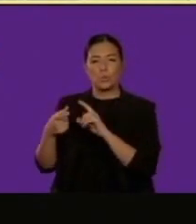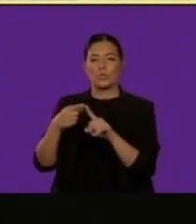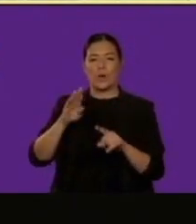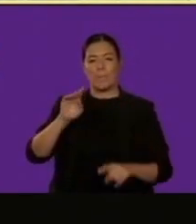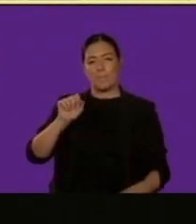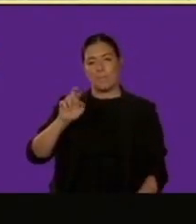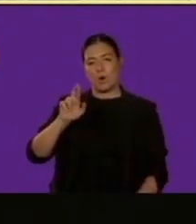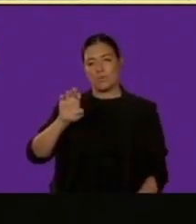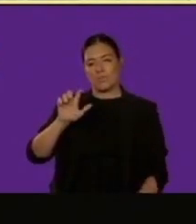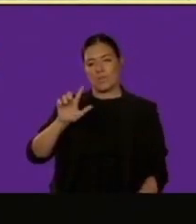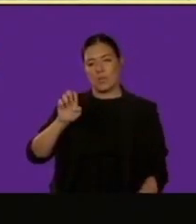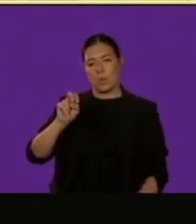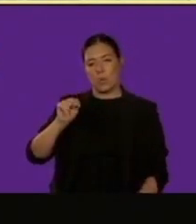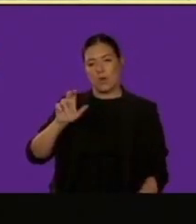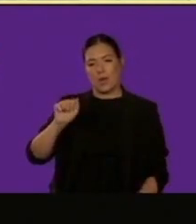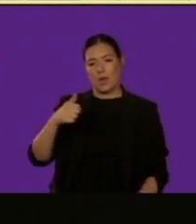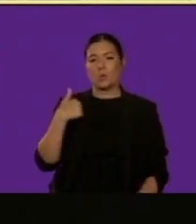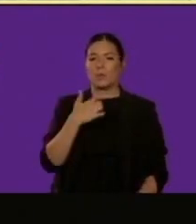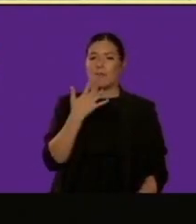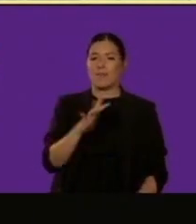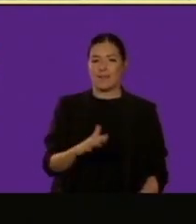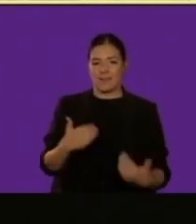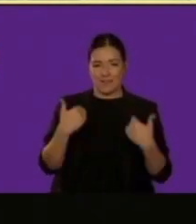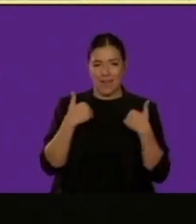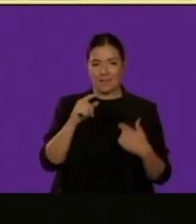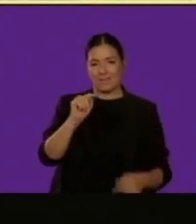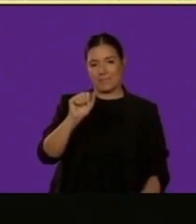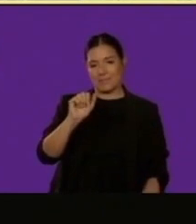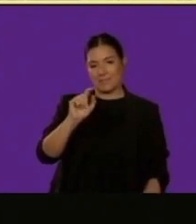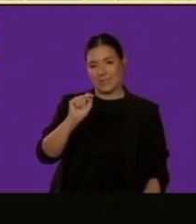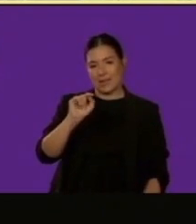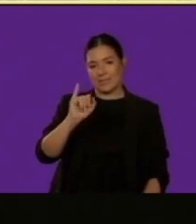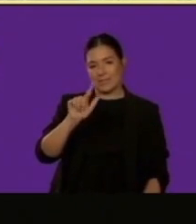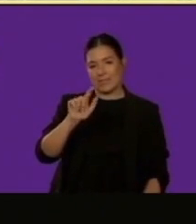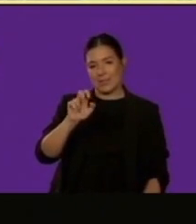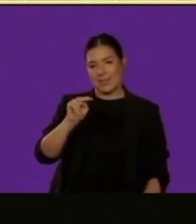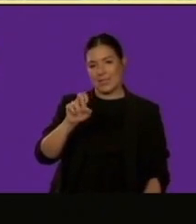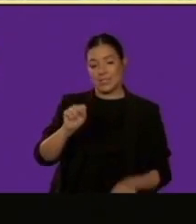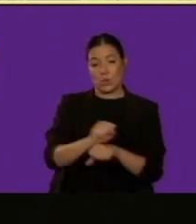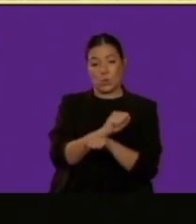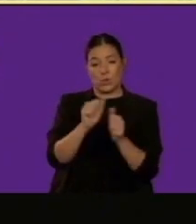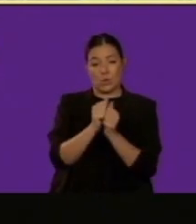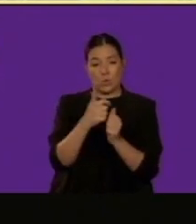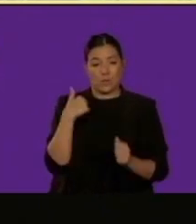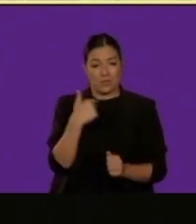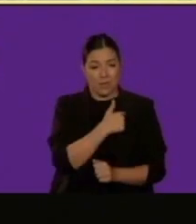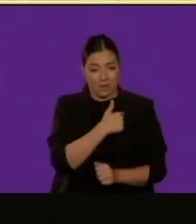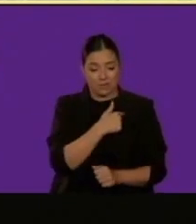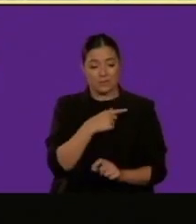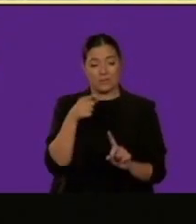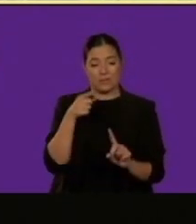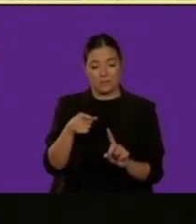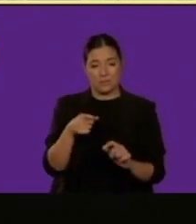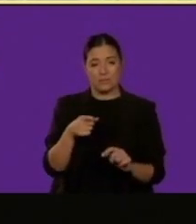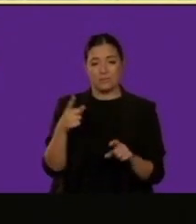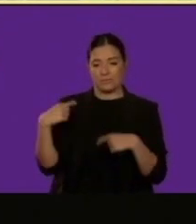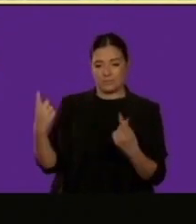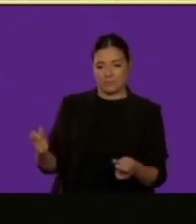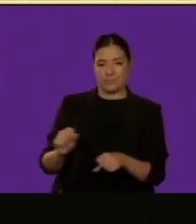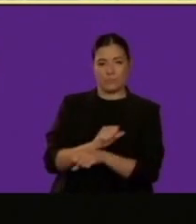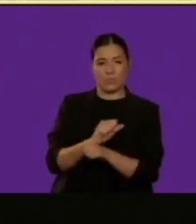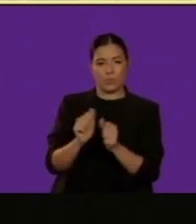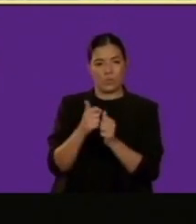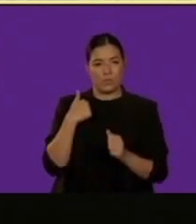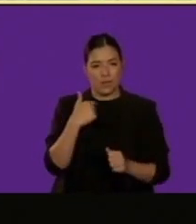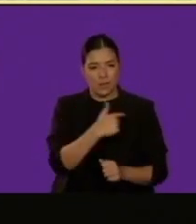sorry, these are children from 4 to 6 years old, and they loved this, and they wanted to have